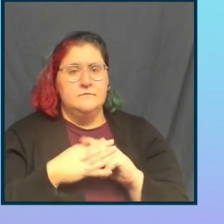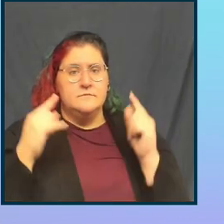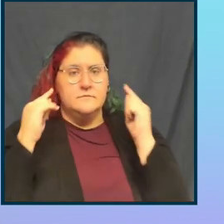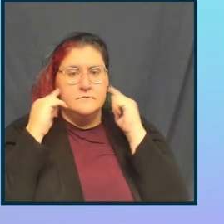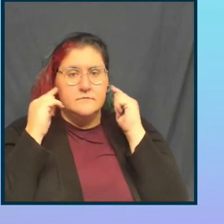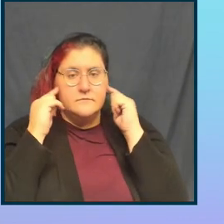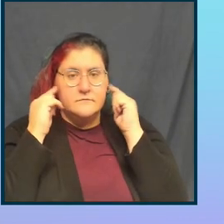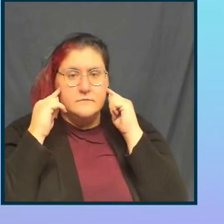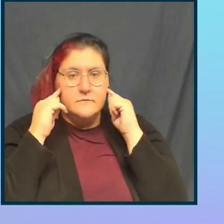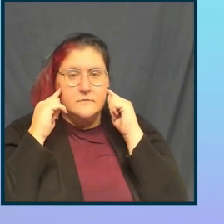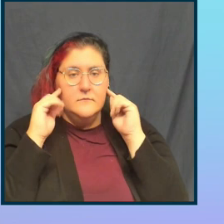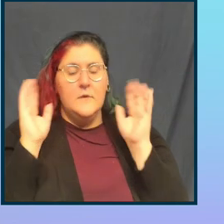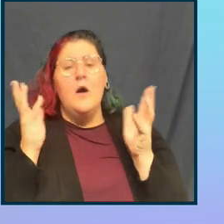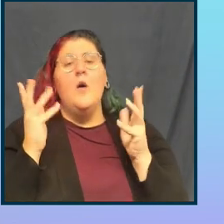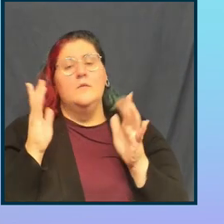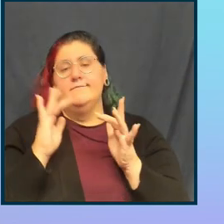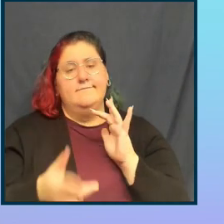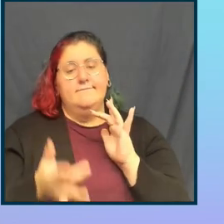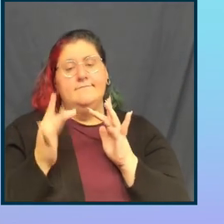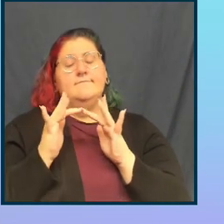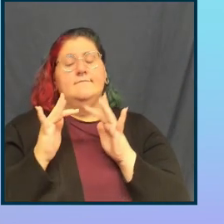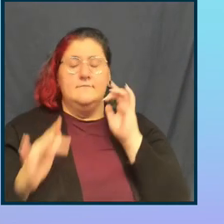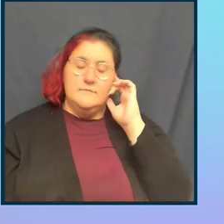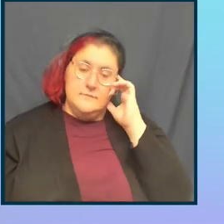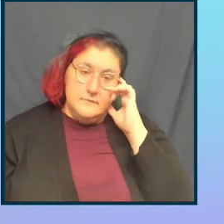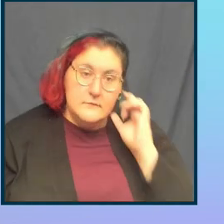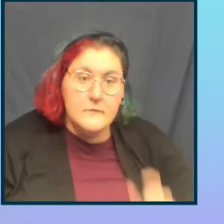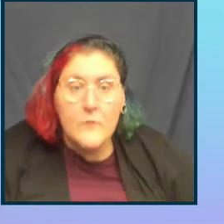I don't think we can hear questions, you, Travis. We got some good ones.